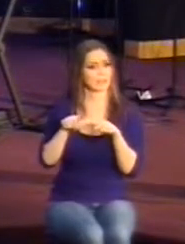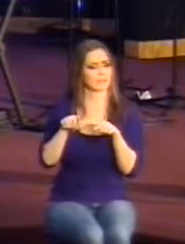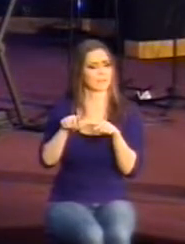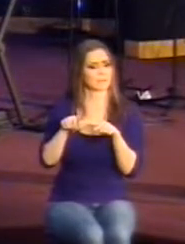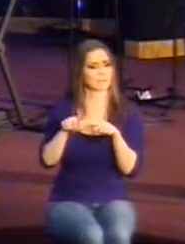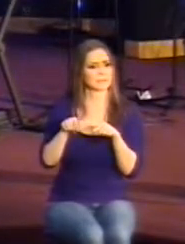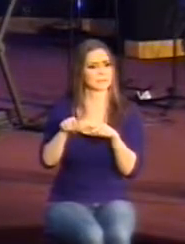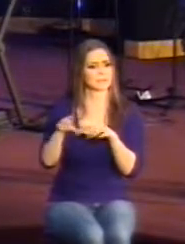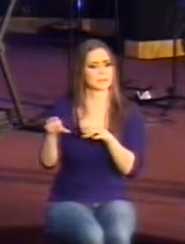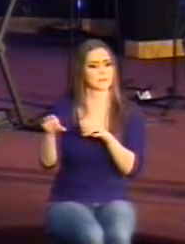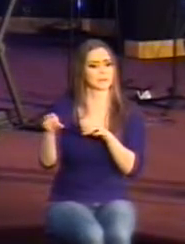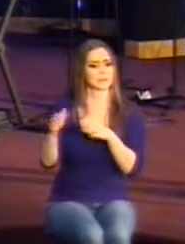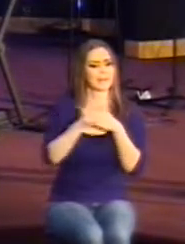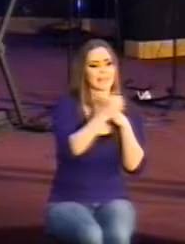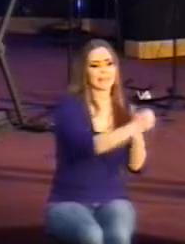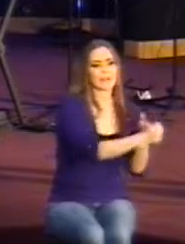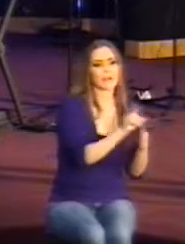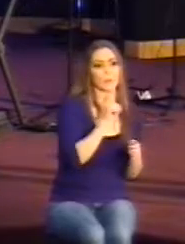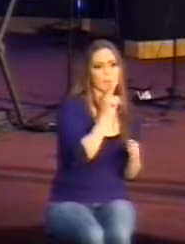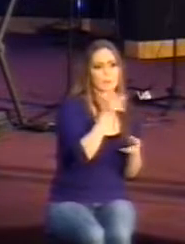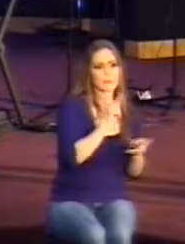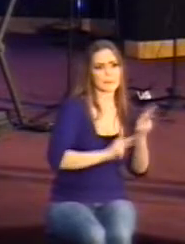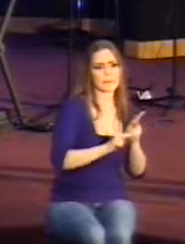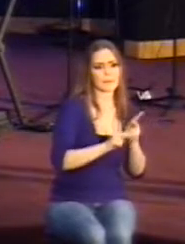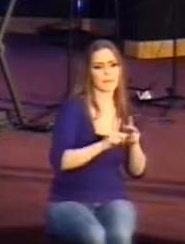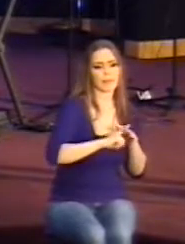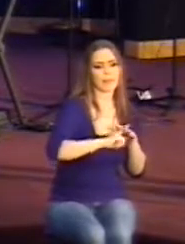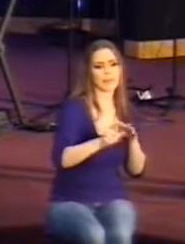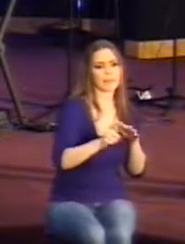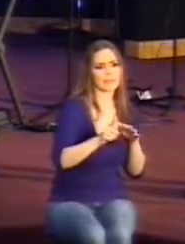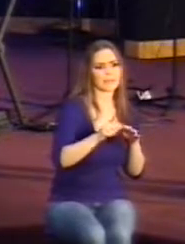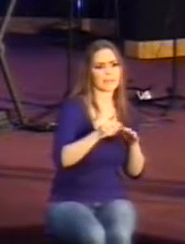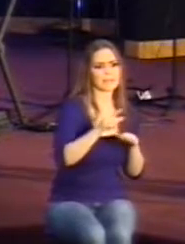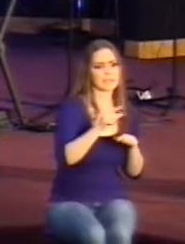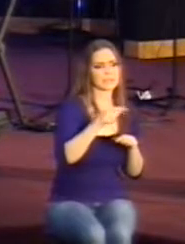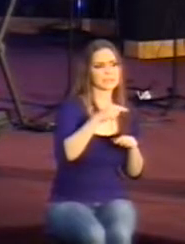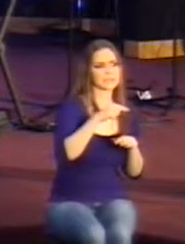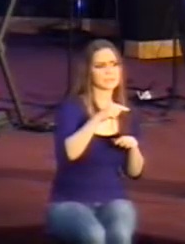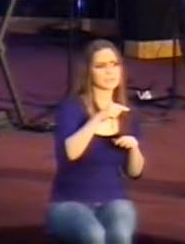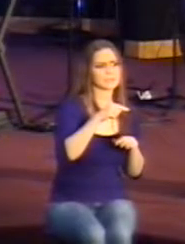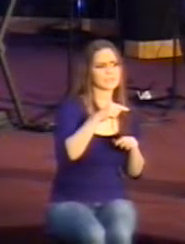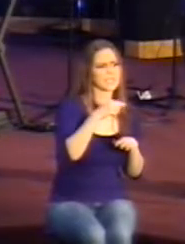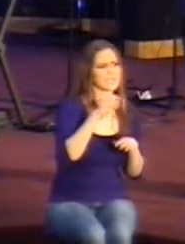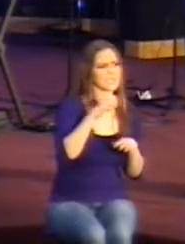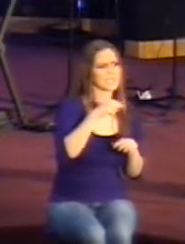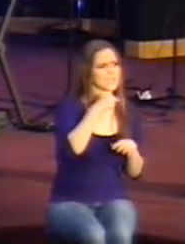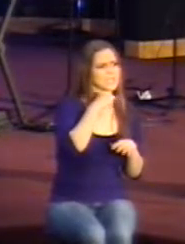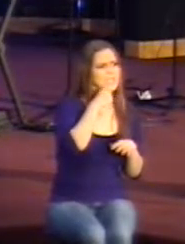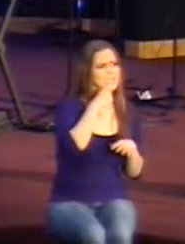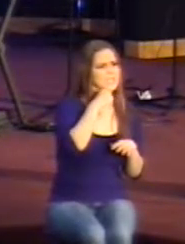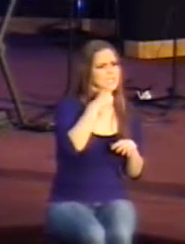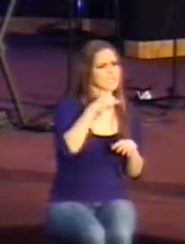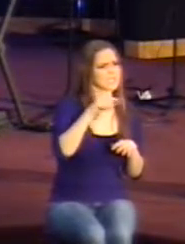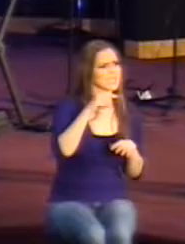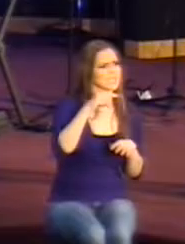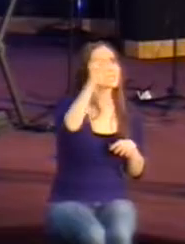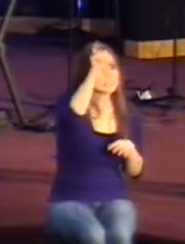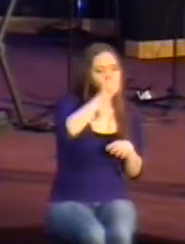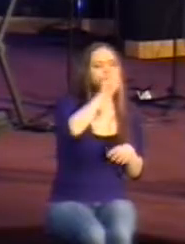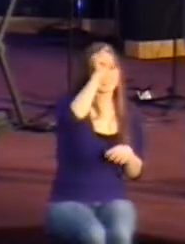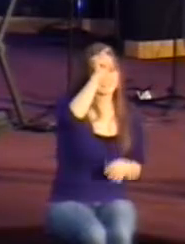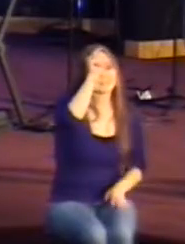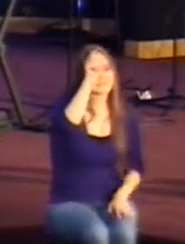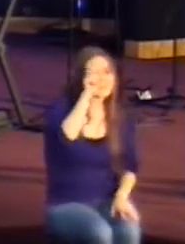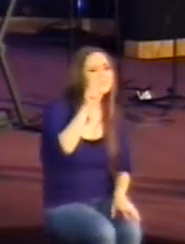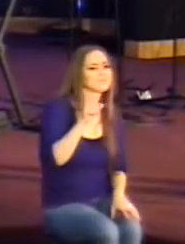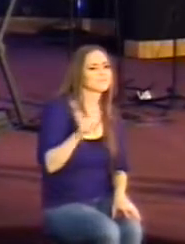real people and leaving Egypt. Whoa. Now that's a pretty tall order for Moses. Can you imagine what